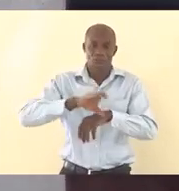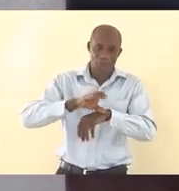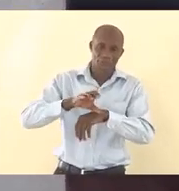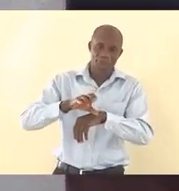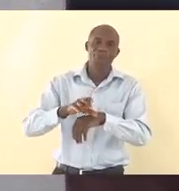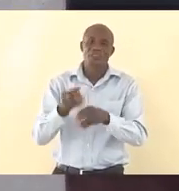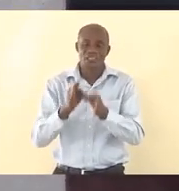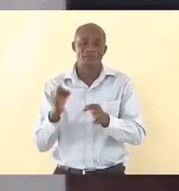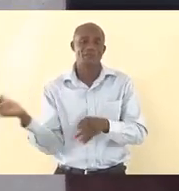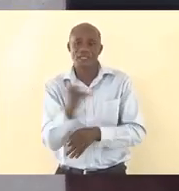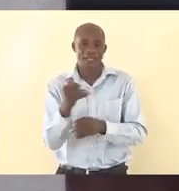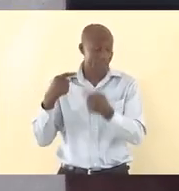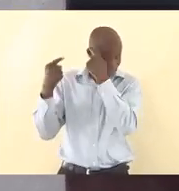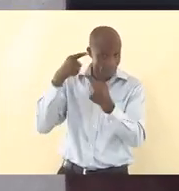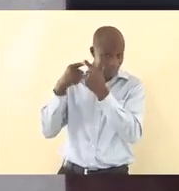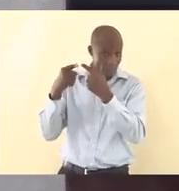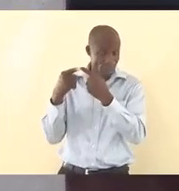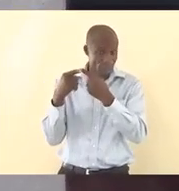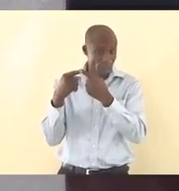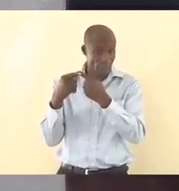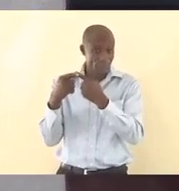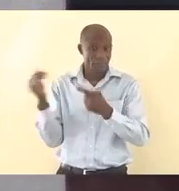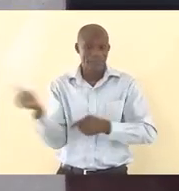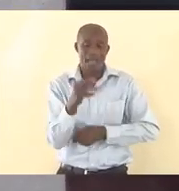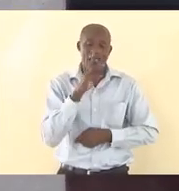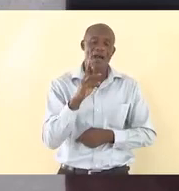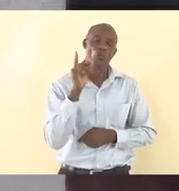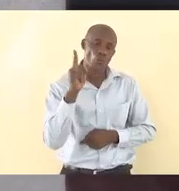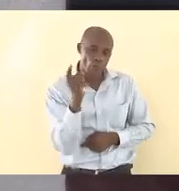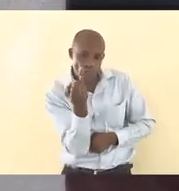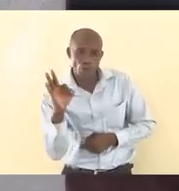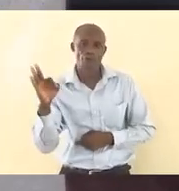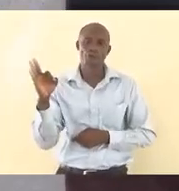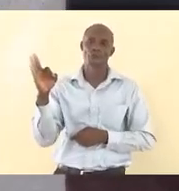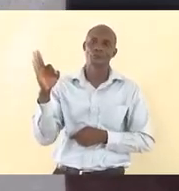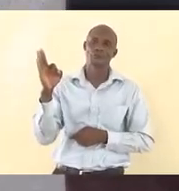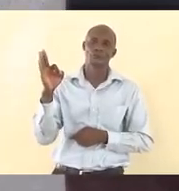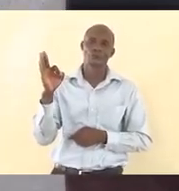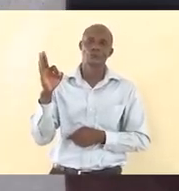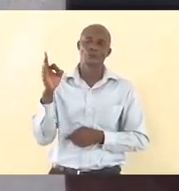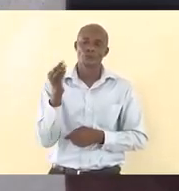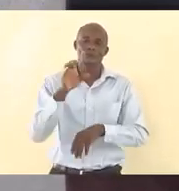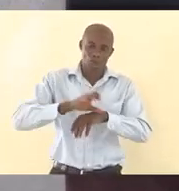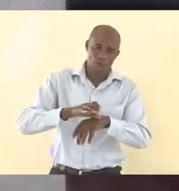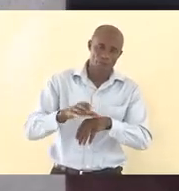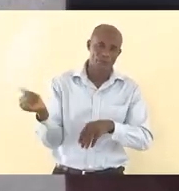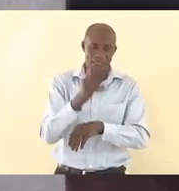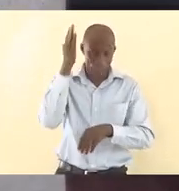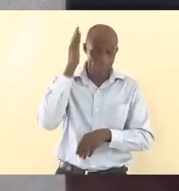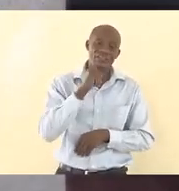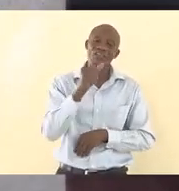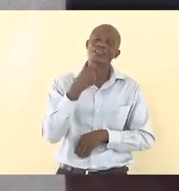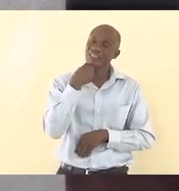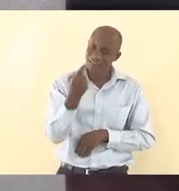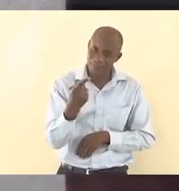they are one of the whatever segments of the church, then they will not say the church